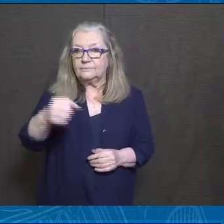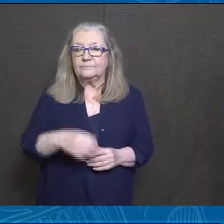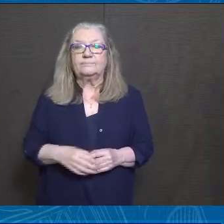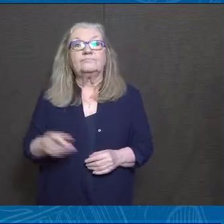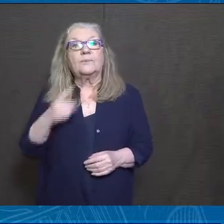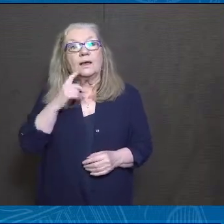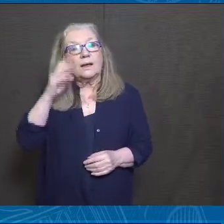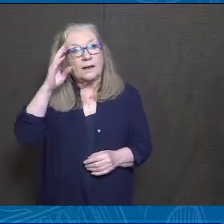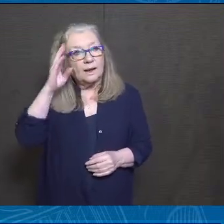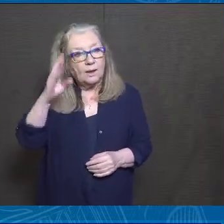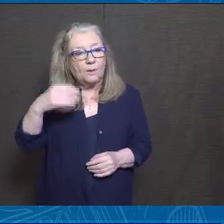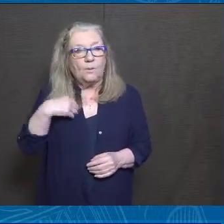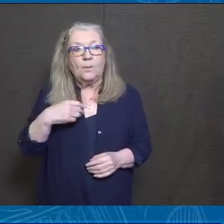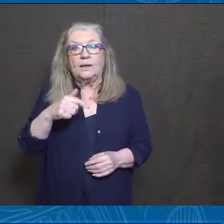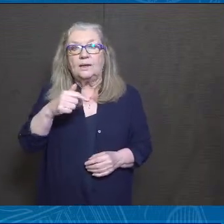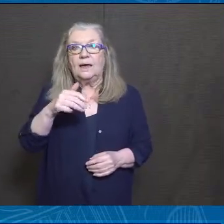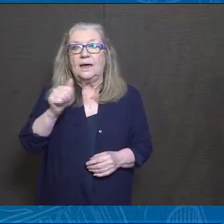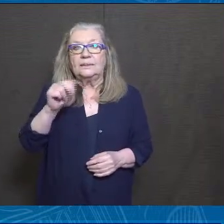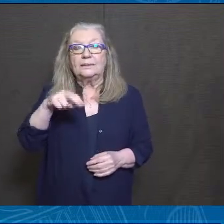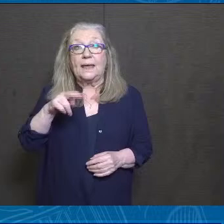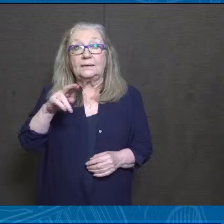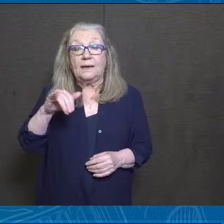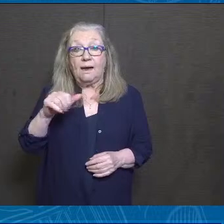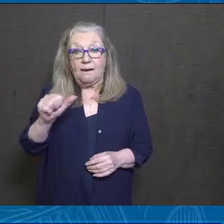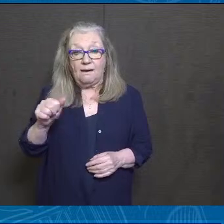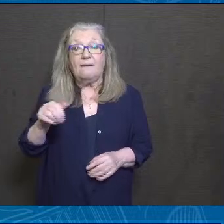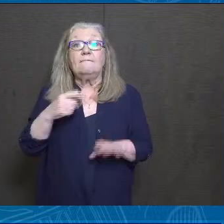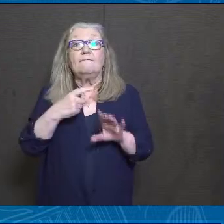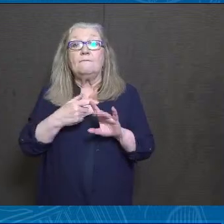Hello, my name is Tanya and I'm from New Zealand.